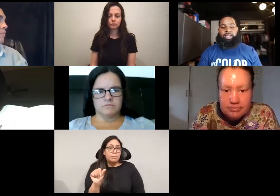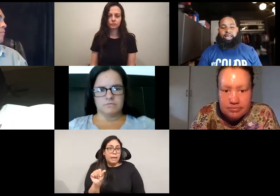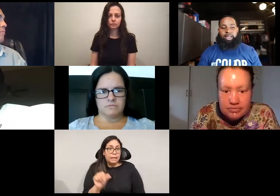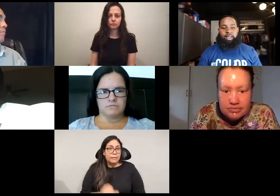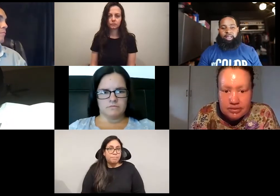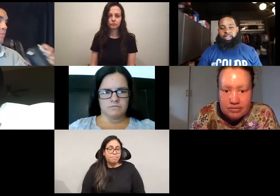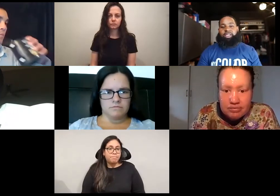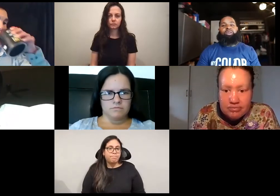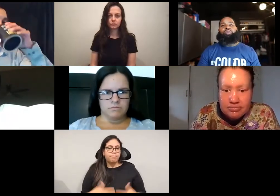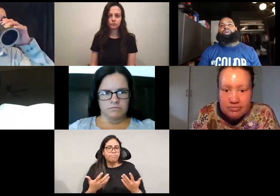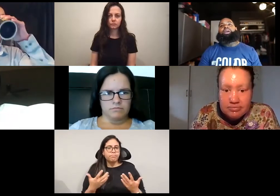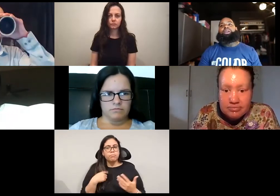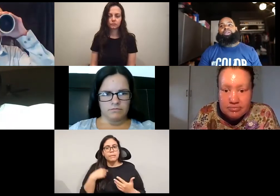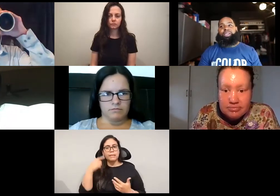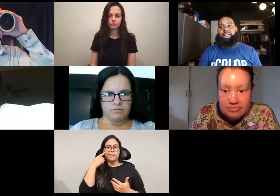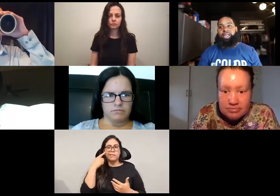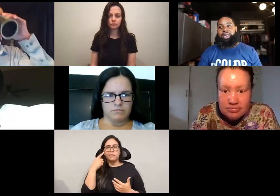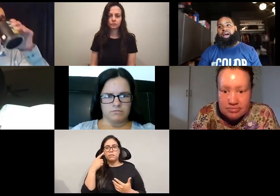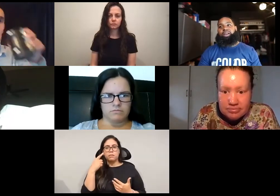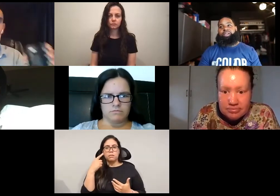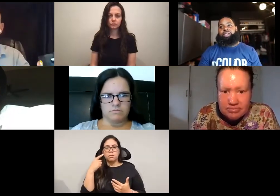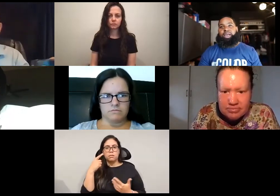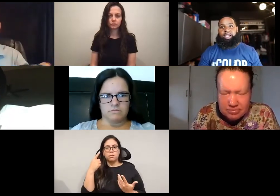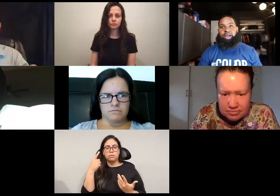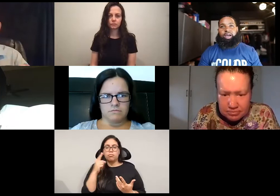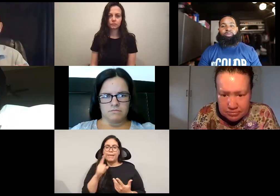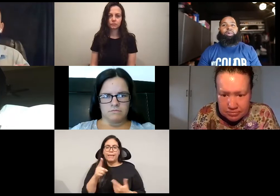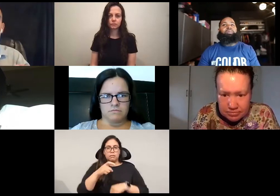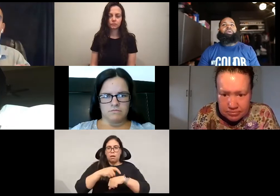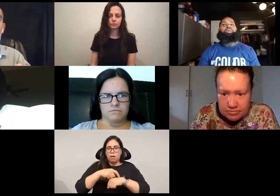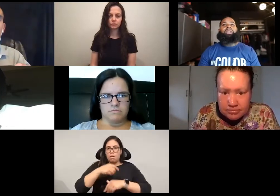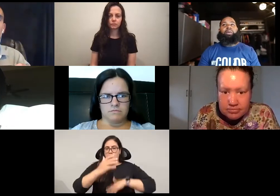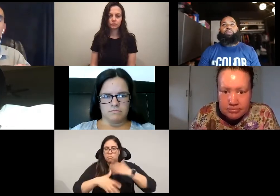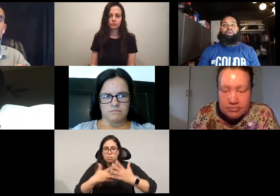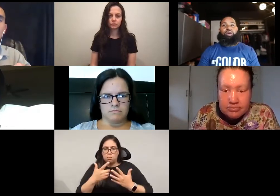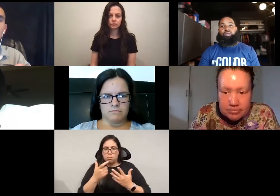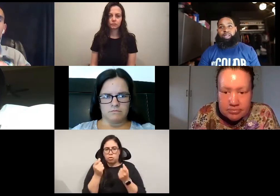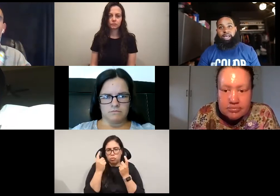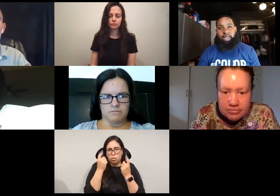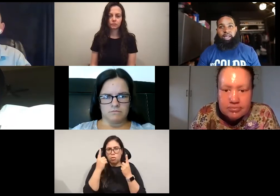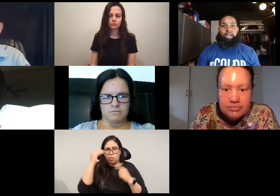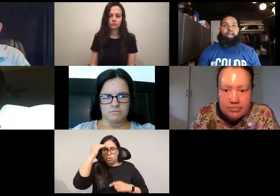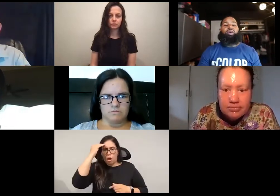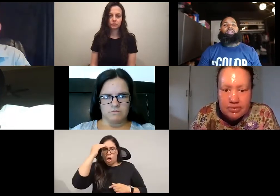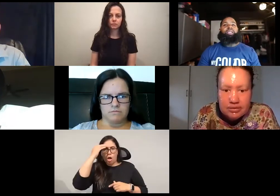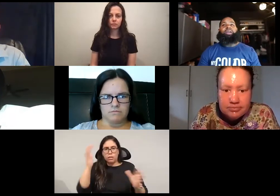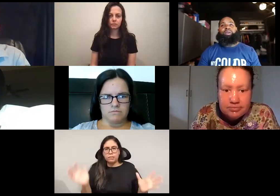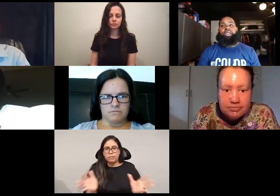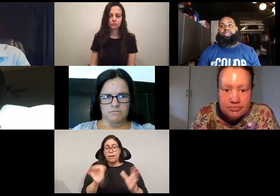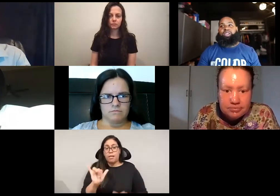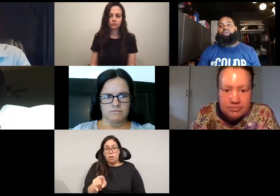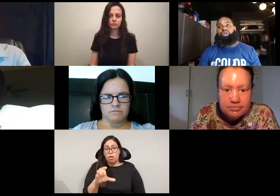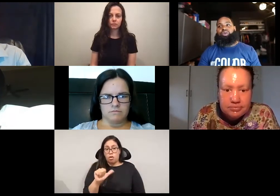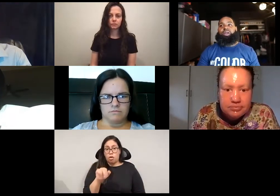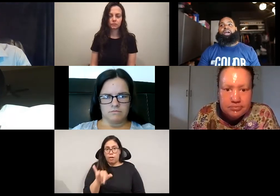I think that it just comes with understanding and knowledge, and us being able to push out more of what that, like Carly said, what's